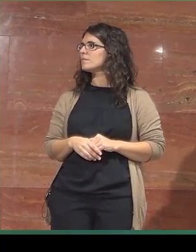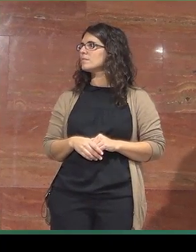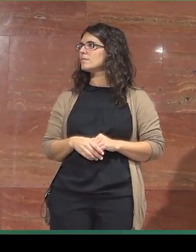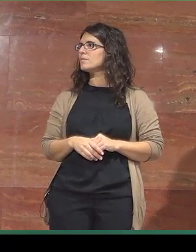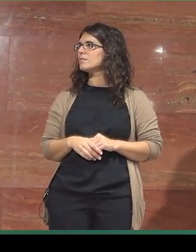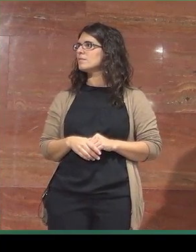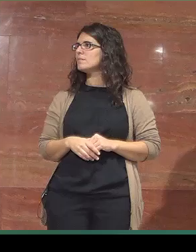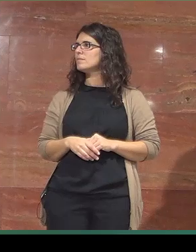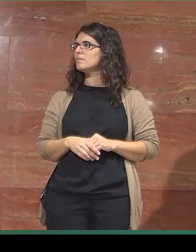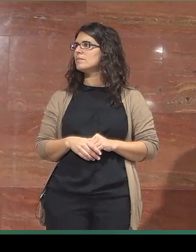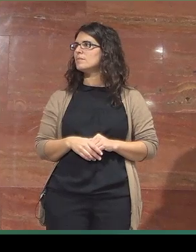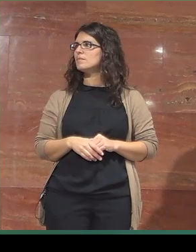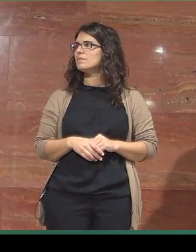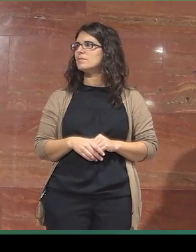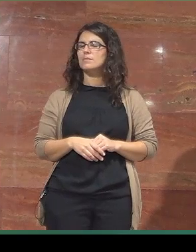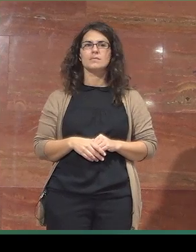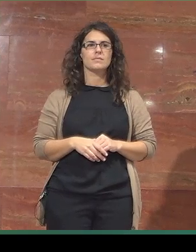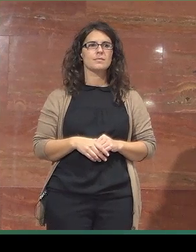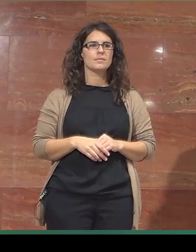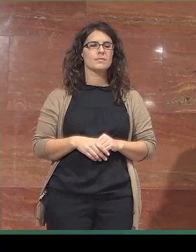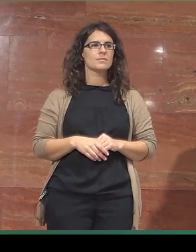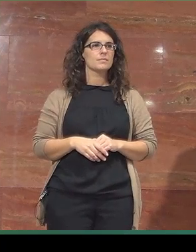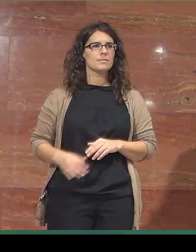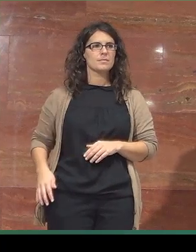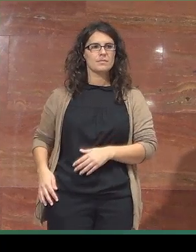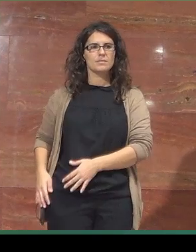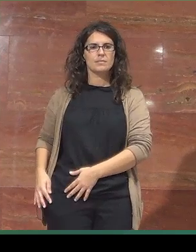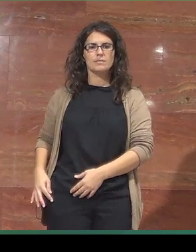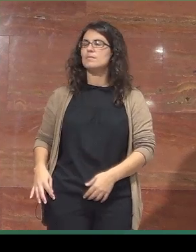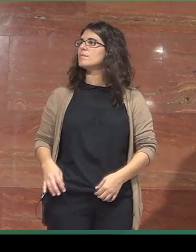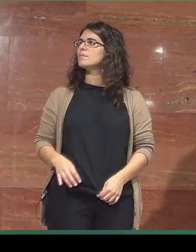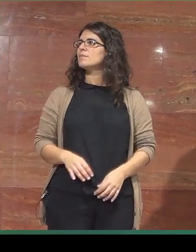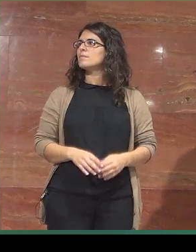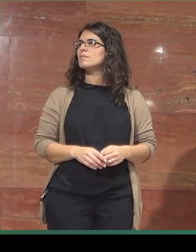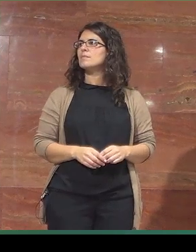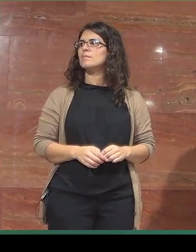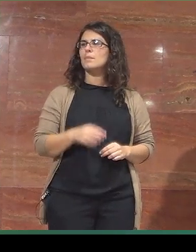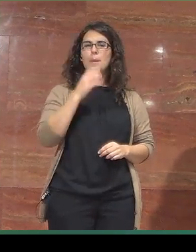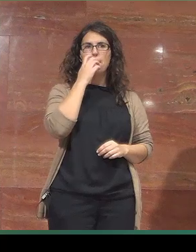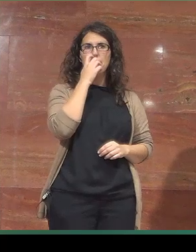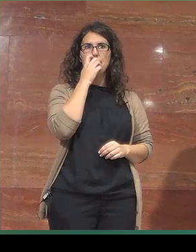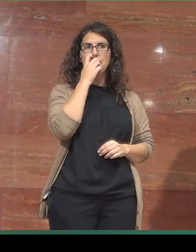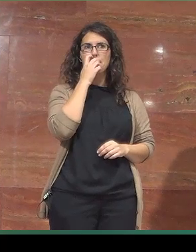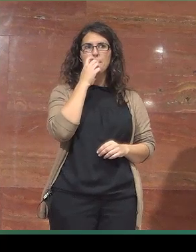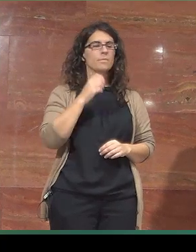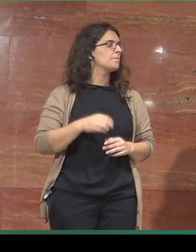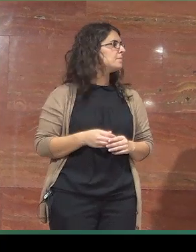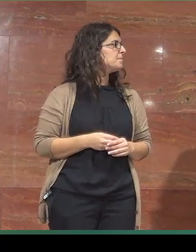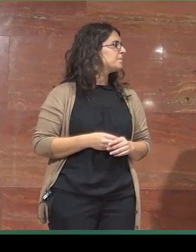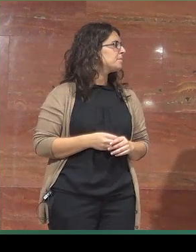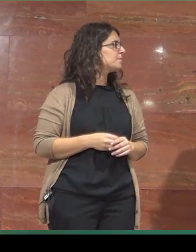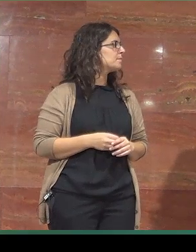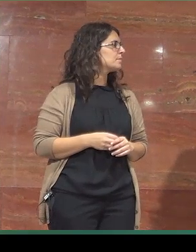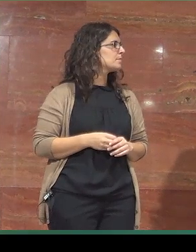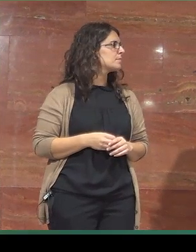Shall I operate how do I operate the... No, it doesn't work. I don't know. I think we need to, do we need to sit?